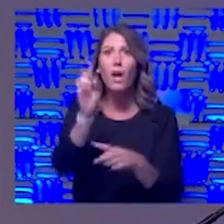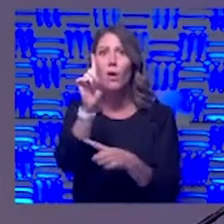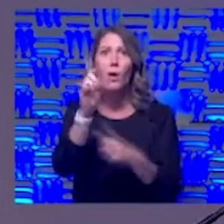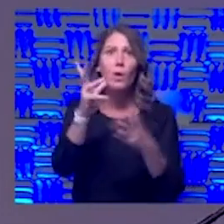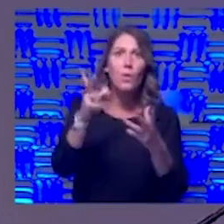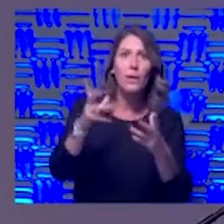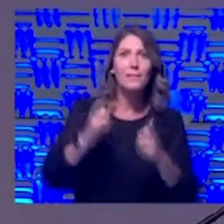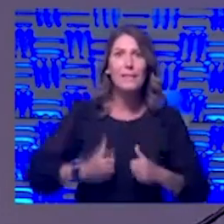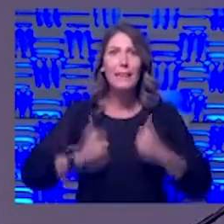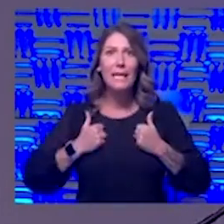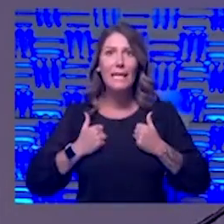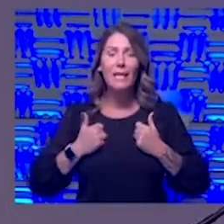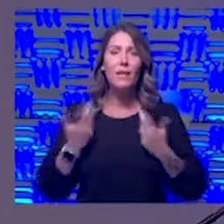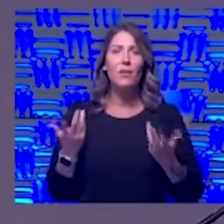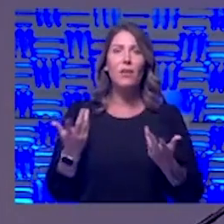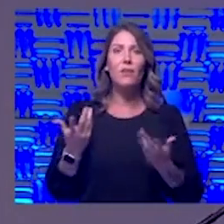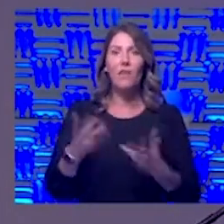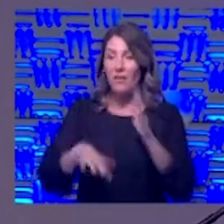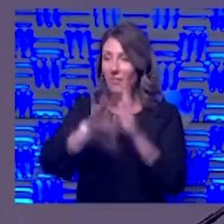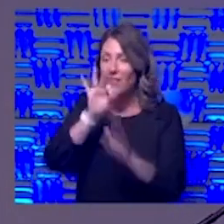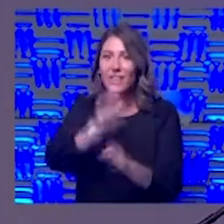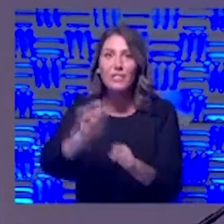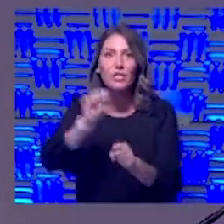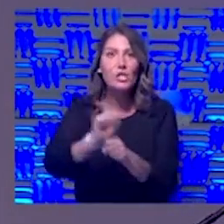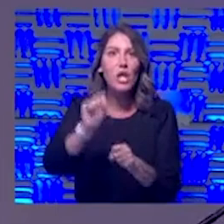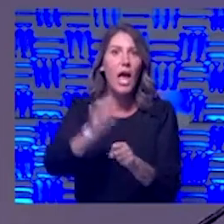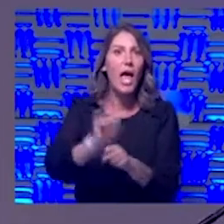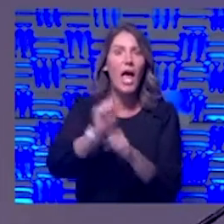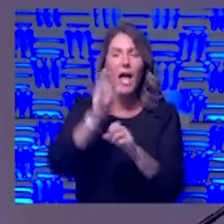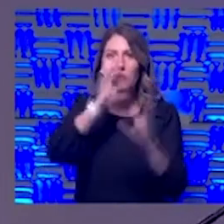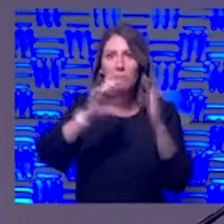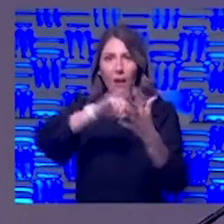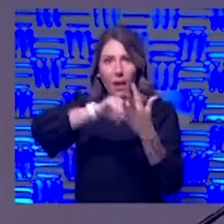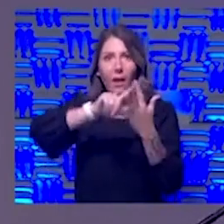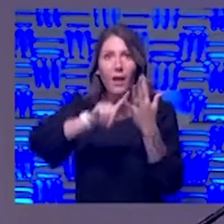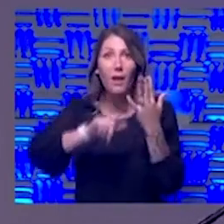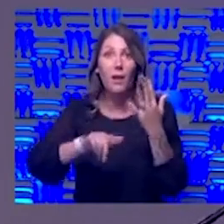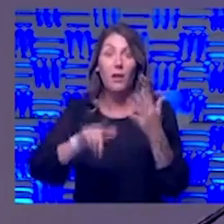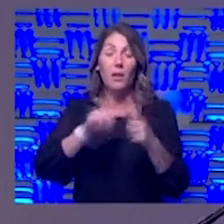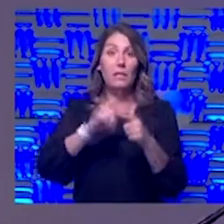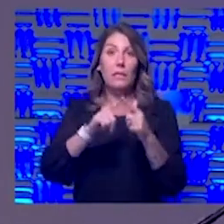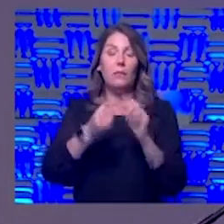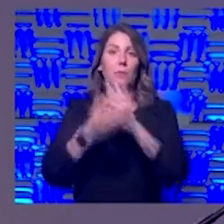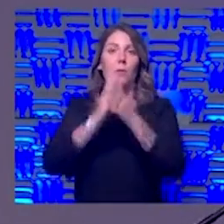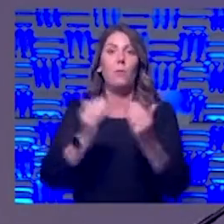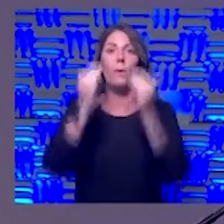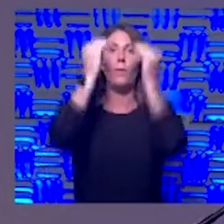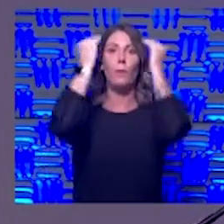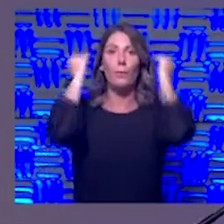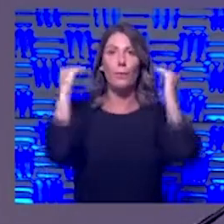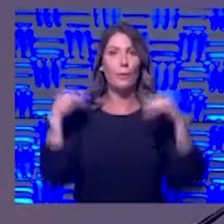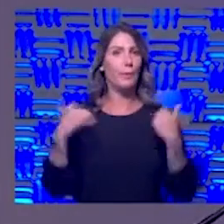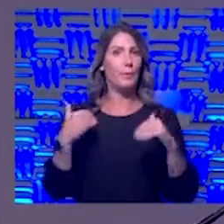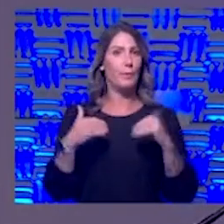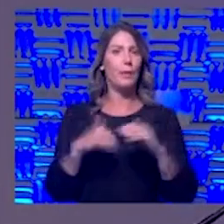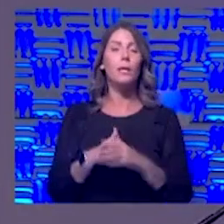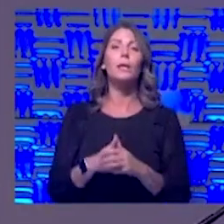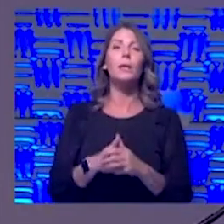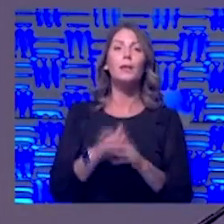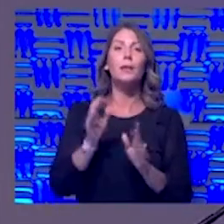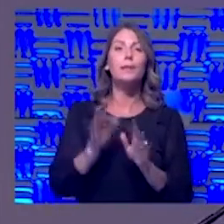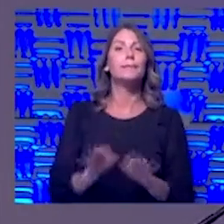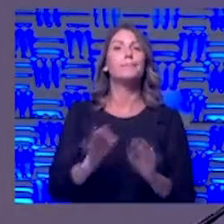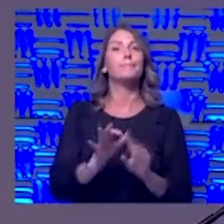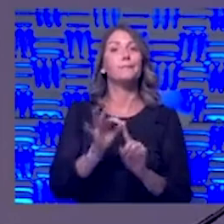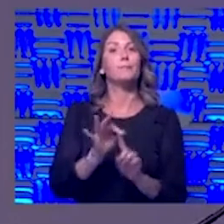to live, you have to find a job, you have to do all of these things, and sometimes it can be quite overwhelming, and especially for our